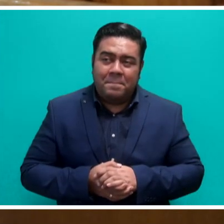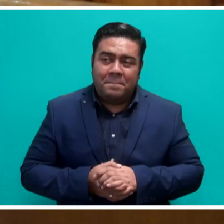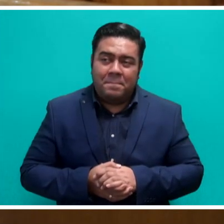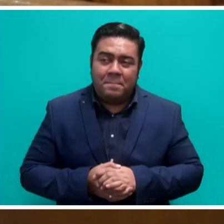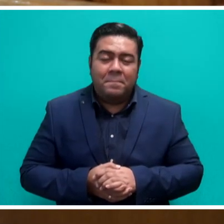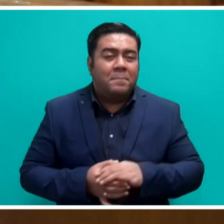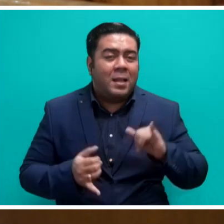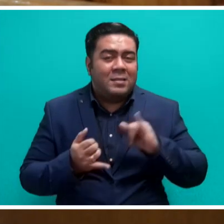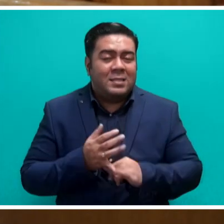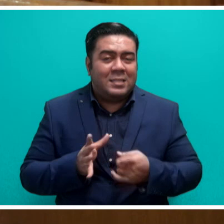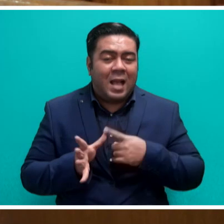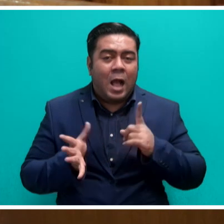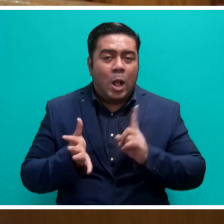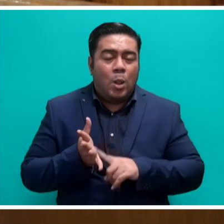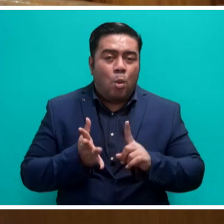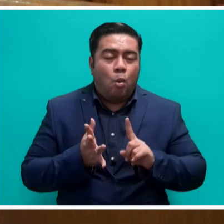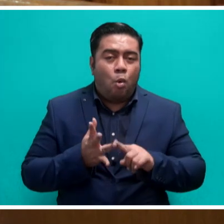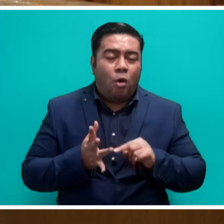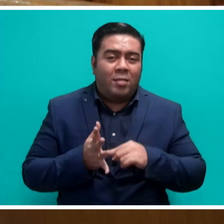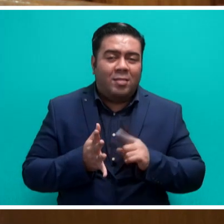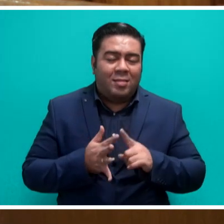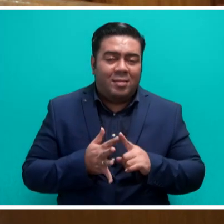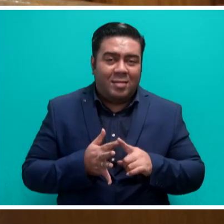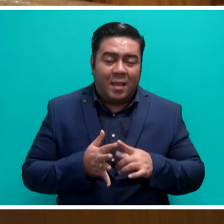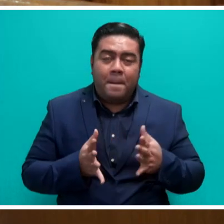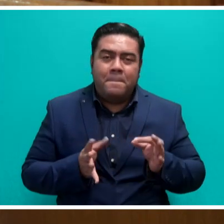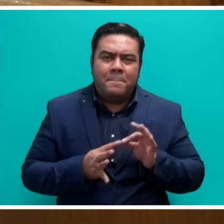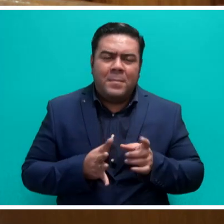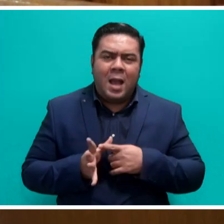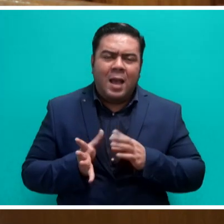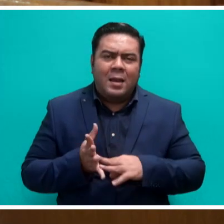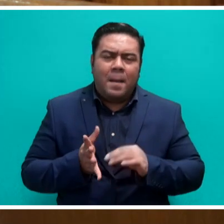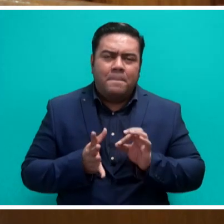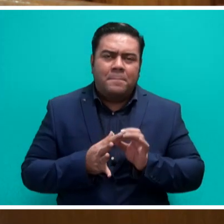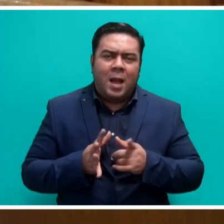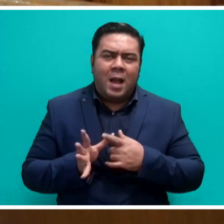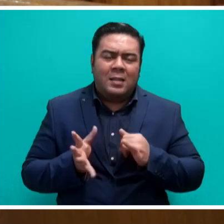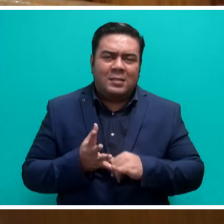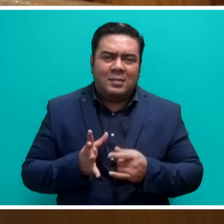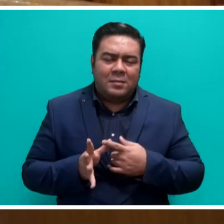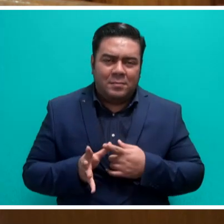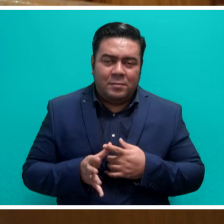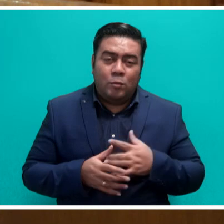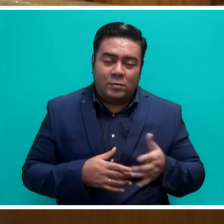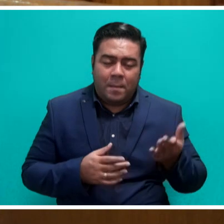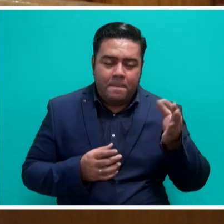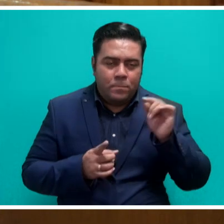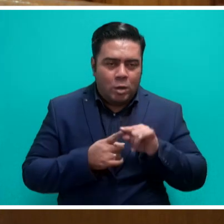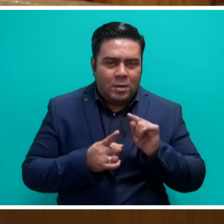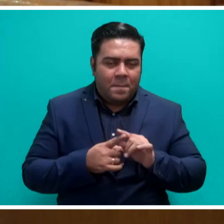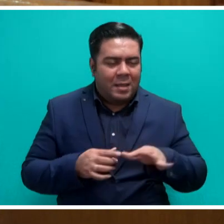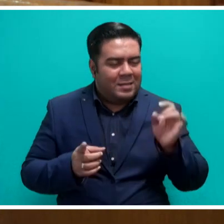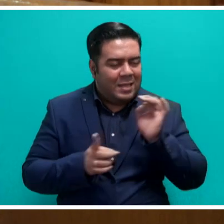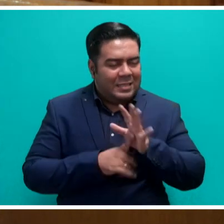Ms. Charlotte Panpasa as Acting Commissioner of Corrections, all of whom were appointed by His Excellency the